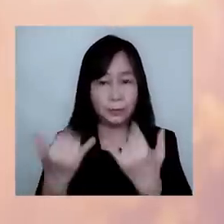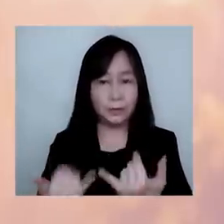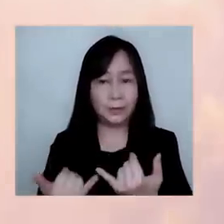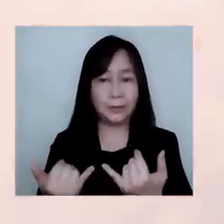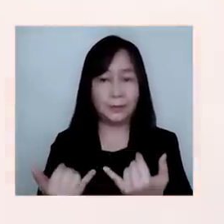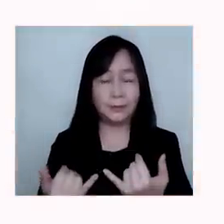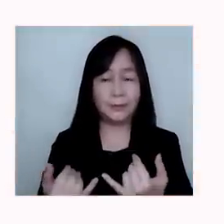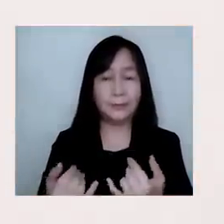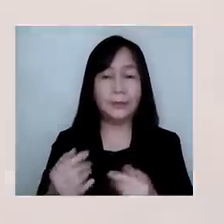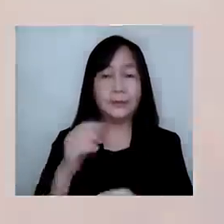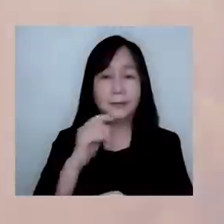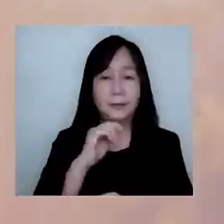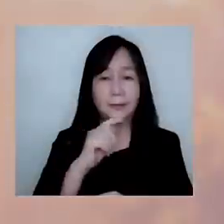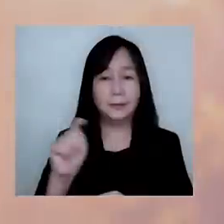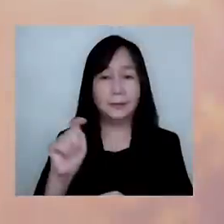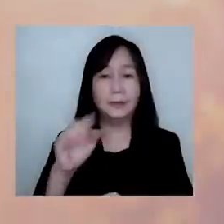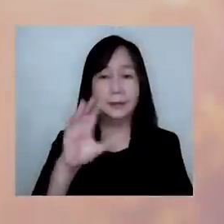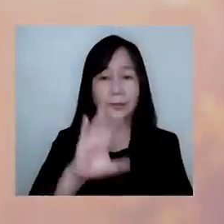church